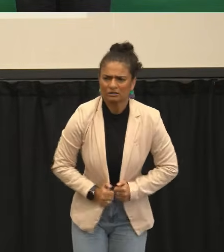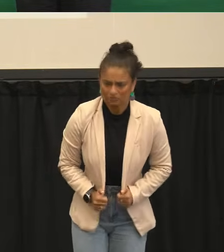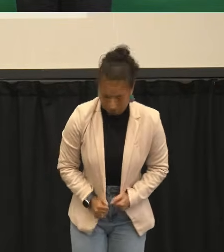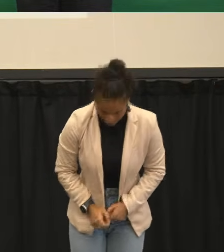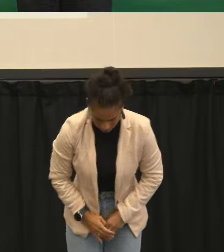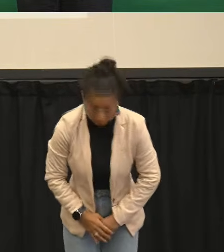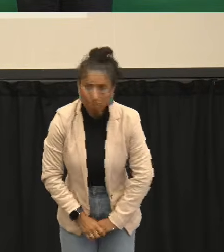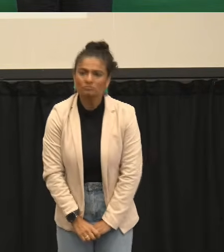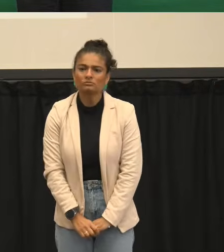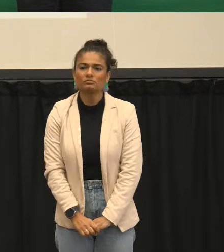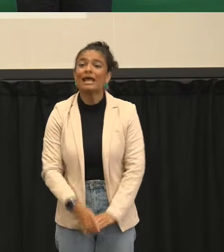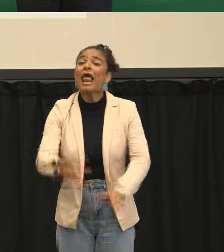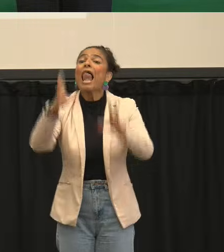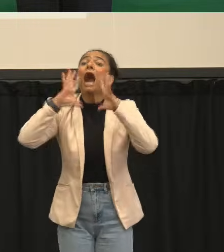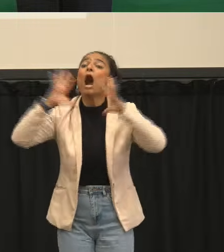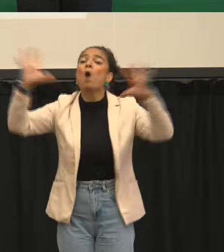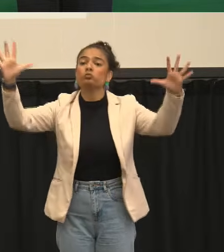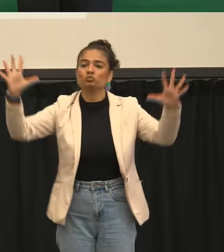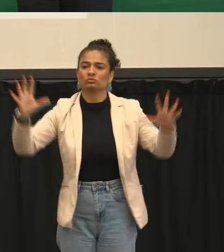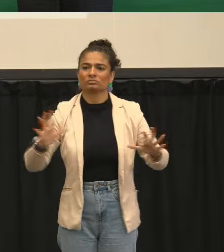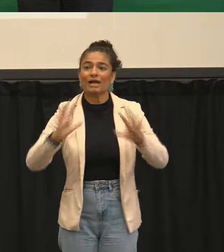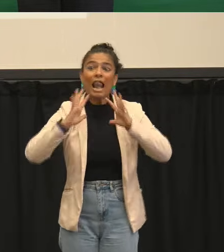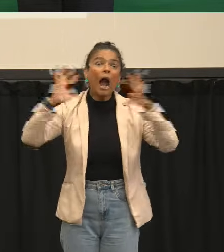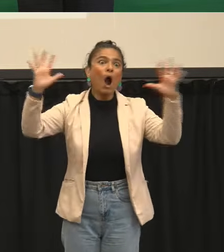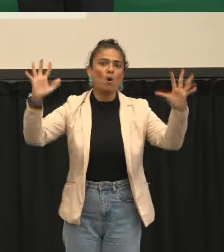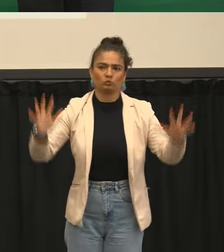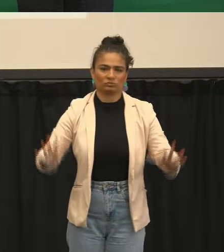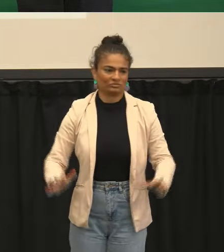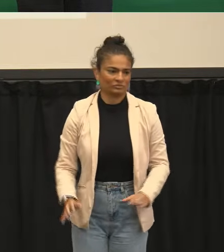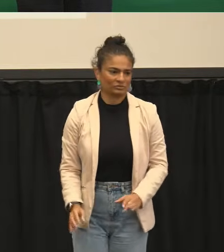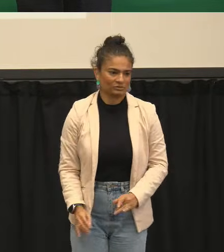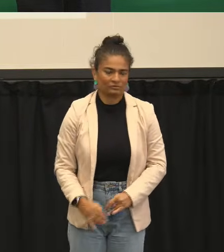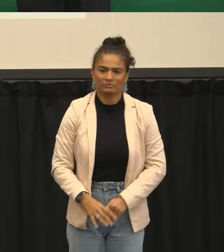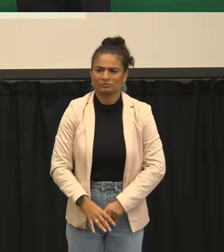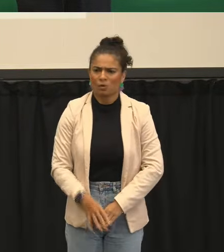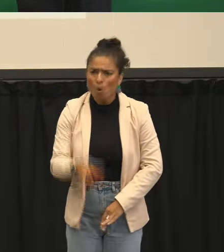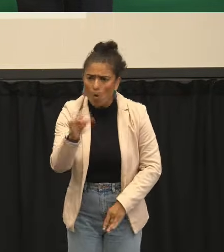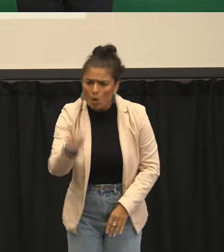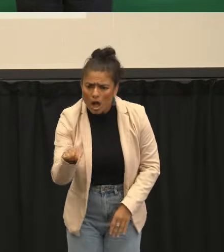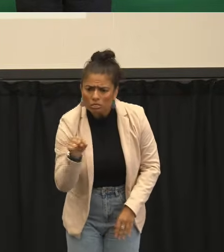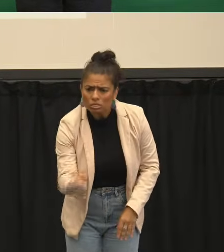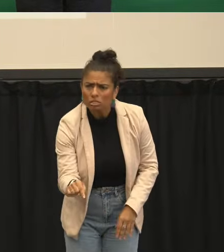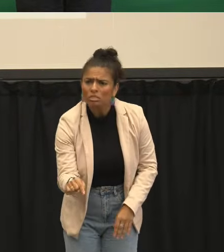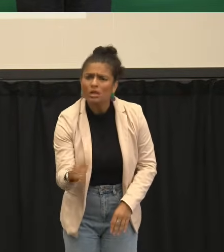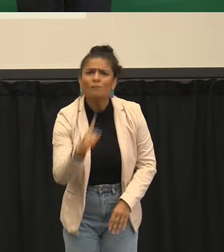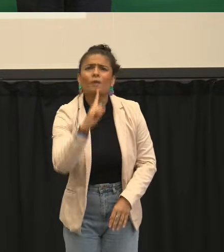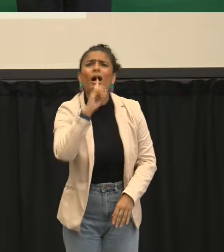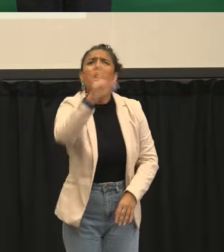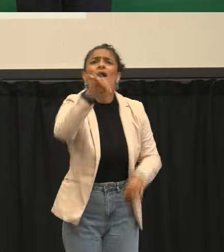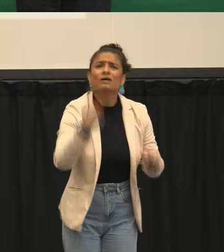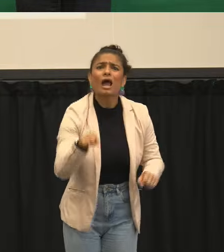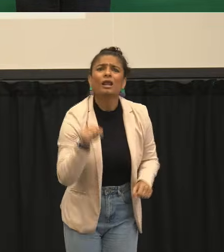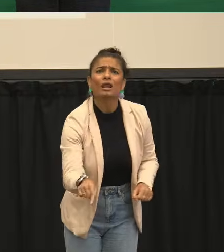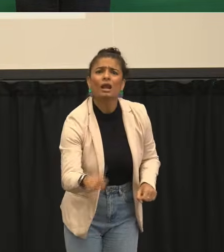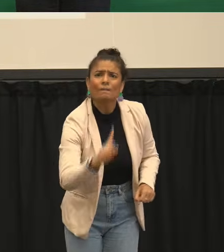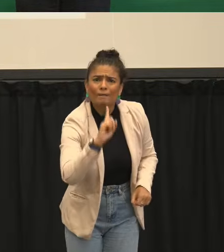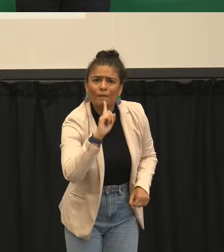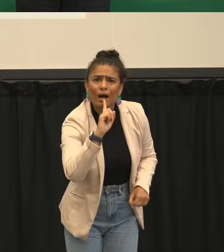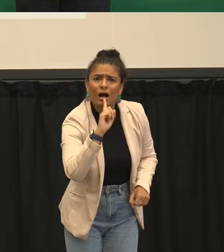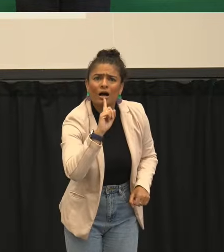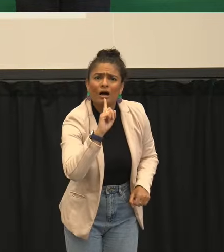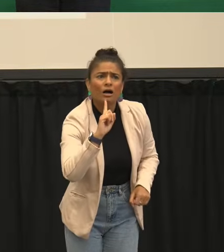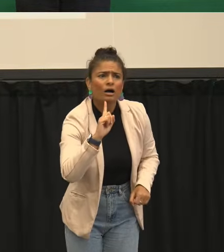yes, maybe ask your question in English. We have an interpreter in place. Make sure you speak up so that everyone can hear. There should be